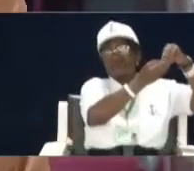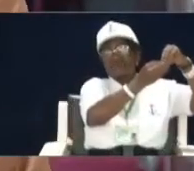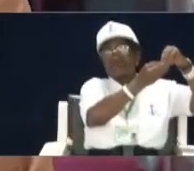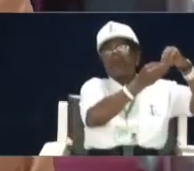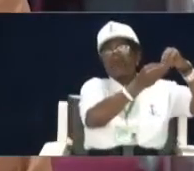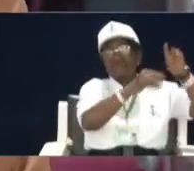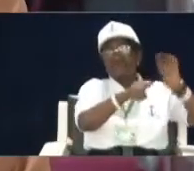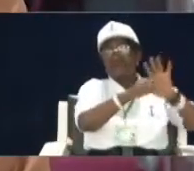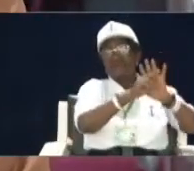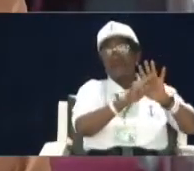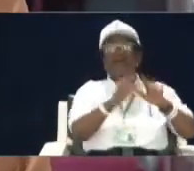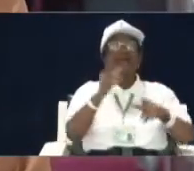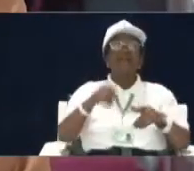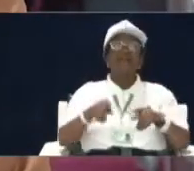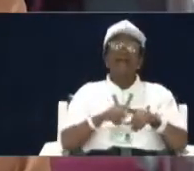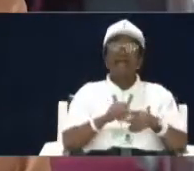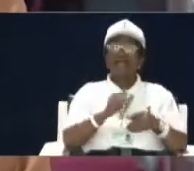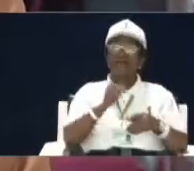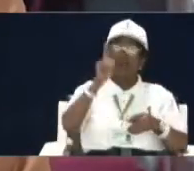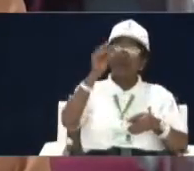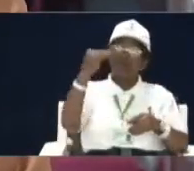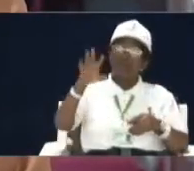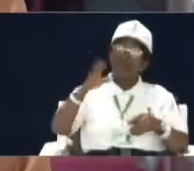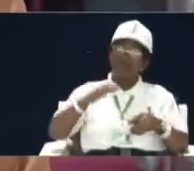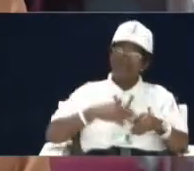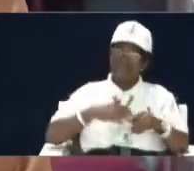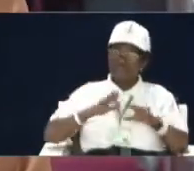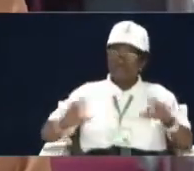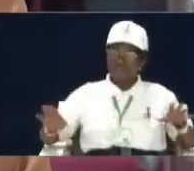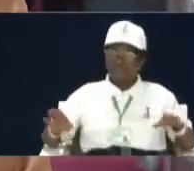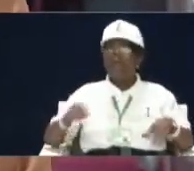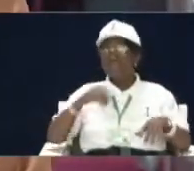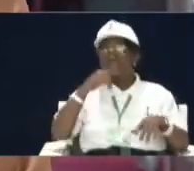Like somebody, one of my children said,